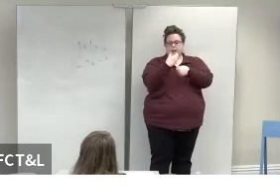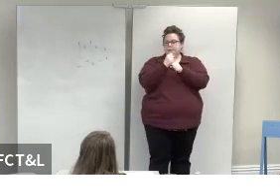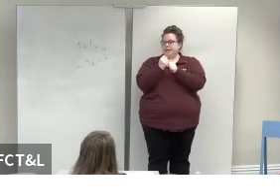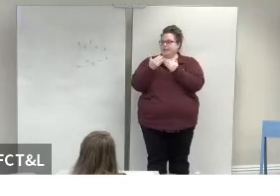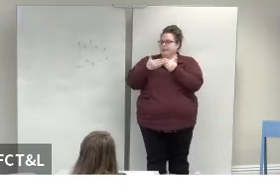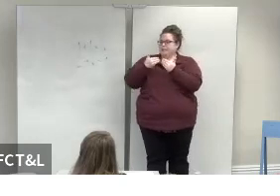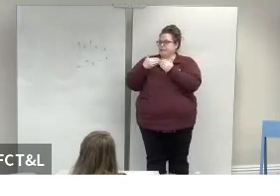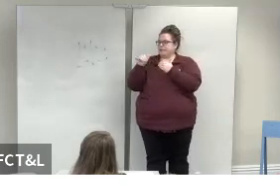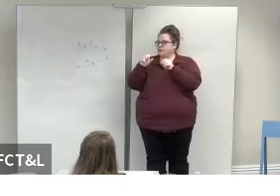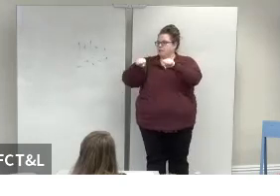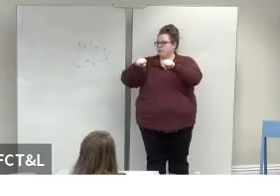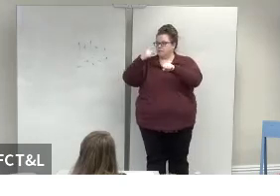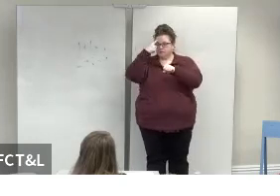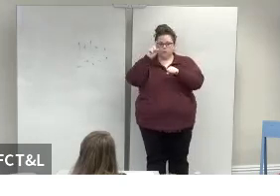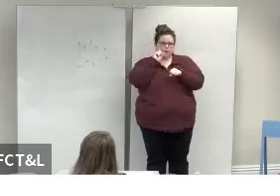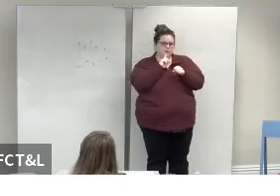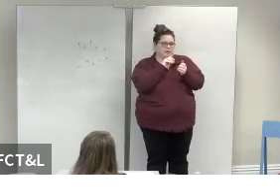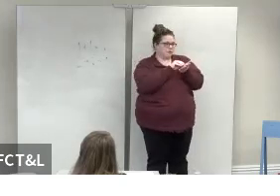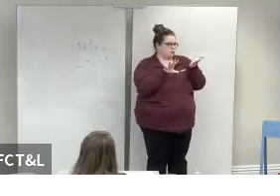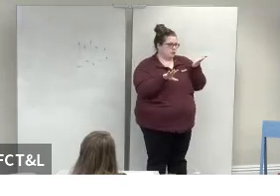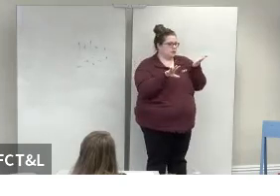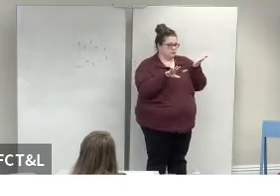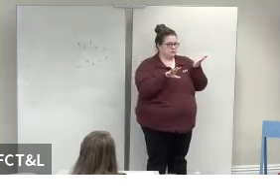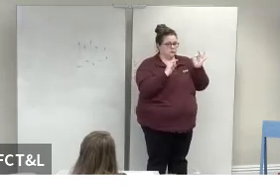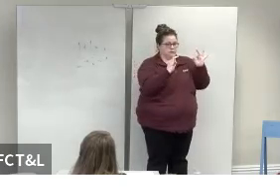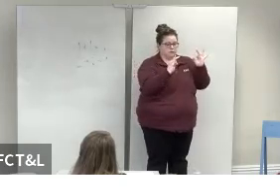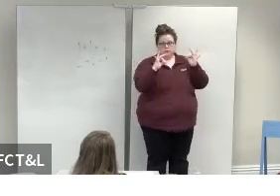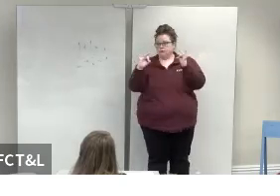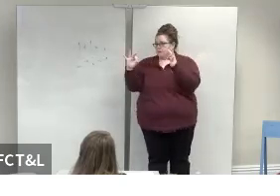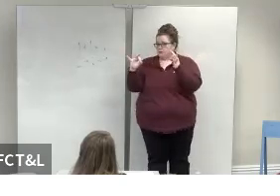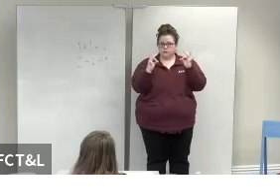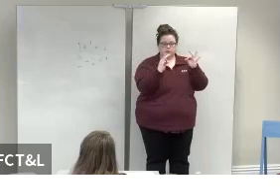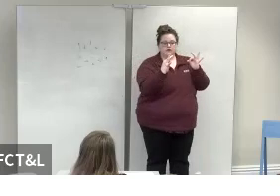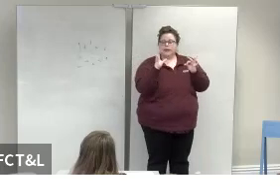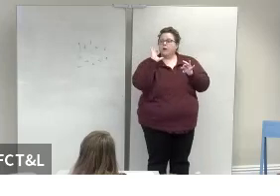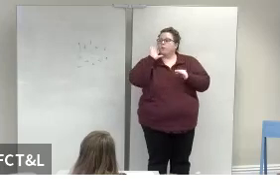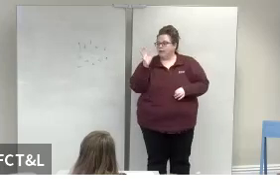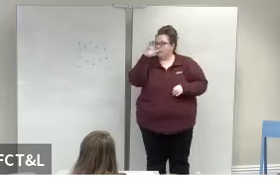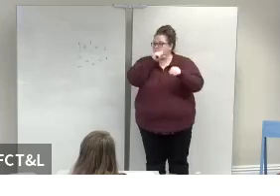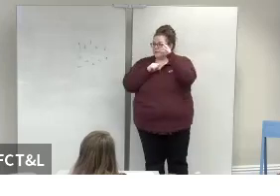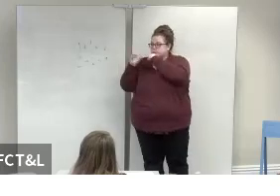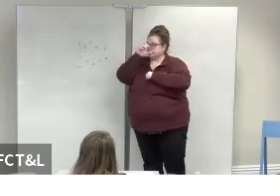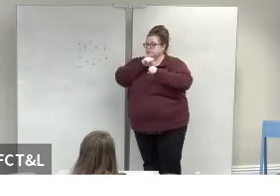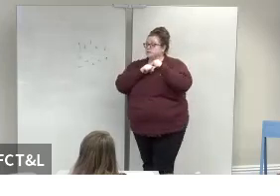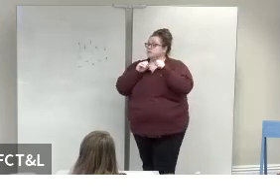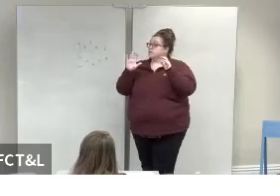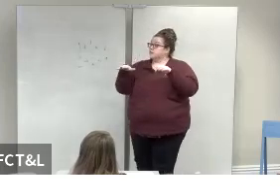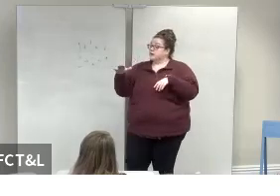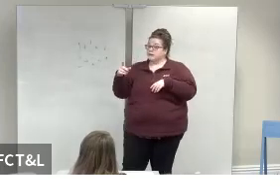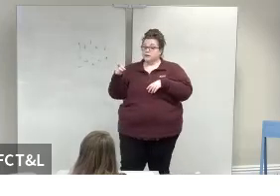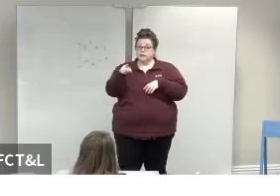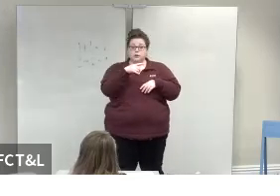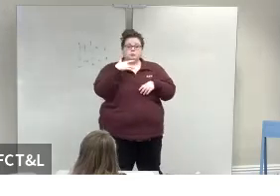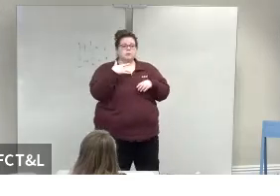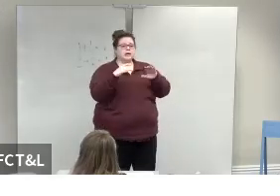so you want to make sure it's as easy as possible on the deaf student for that reason, so they don't have to work even harder and that